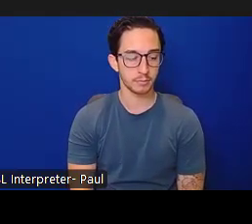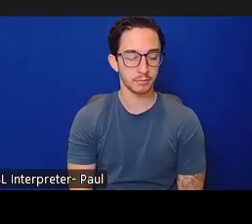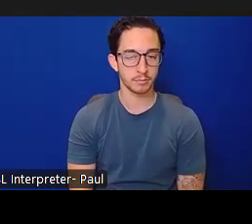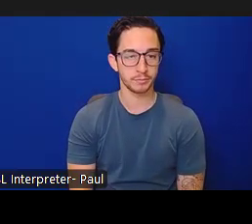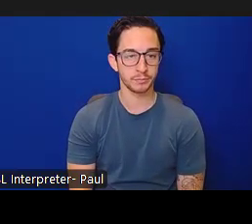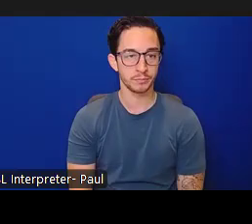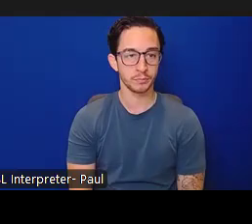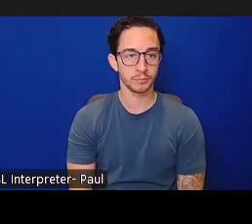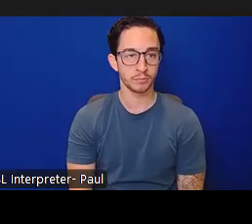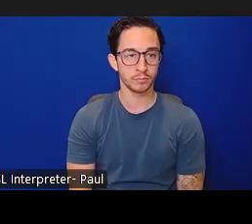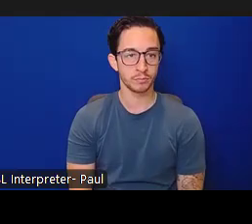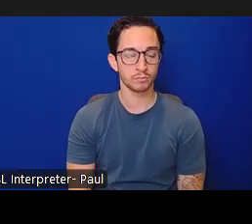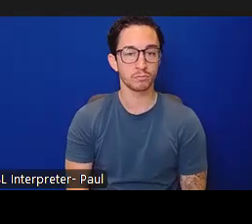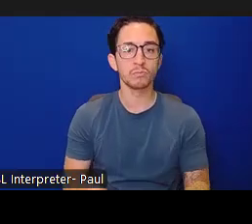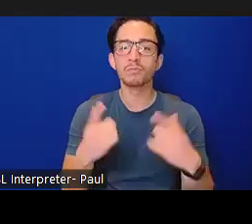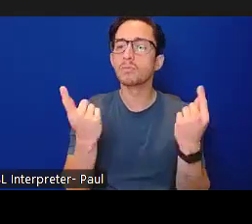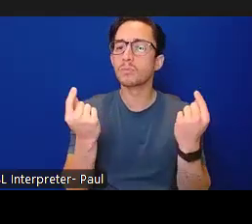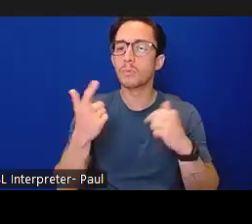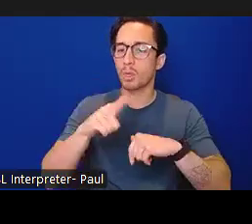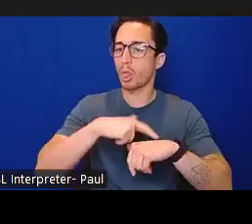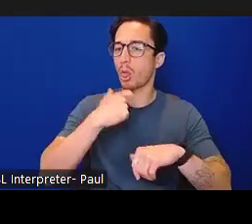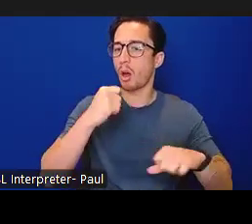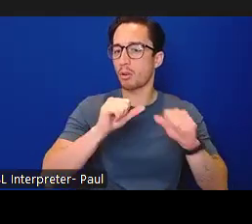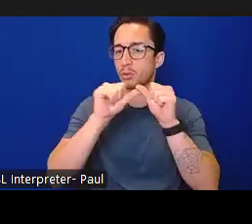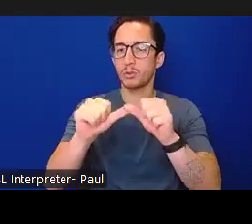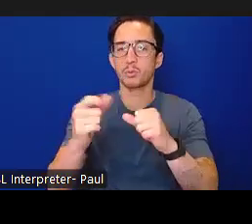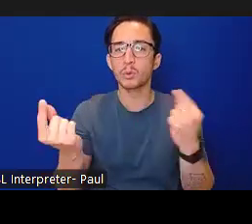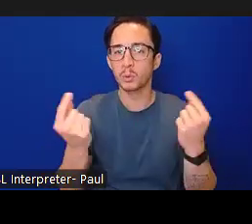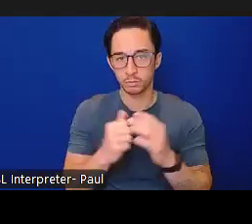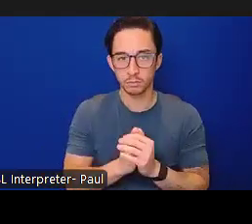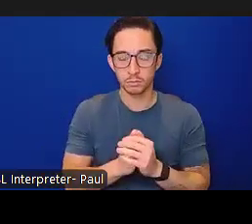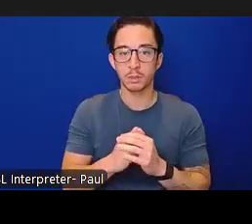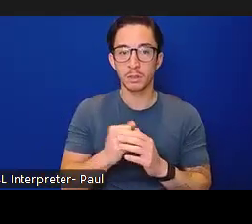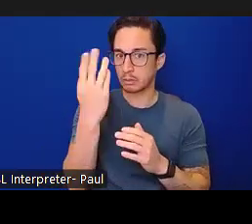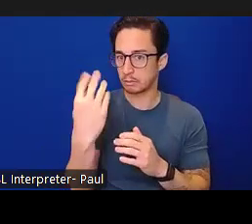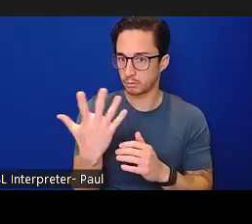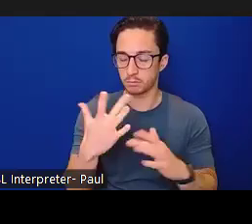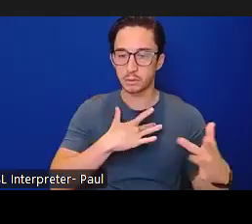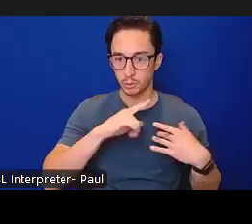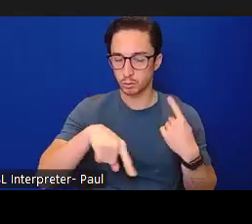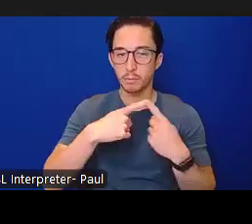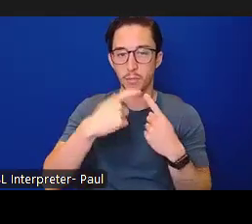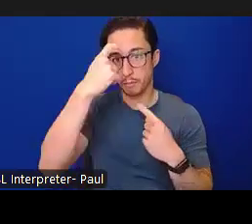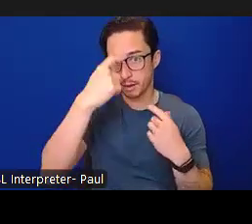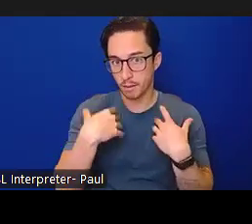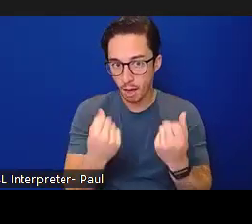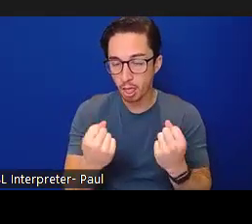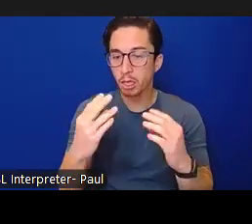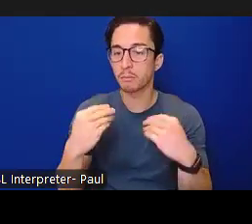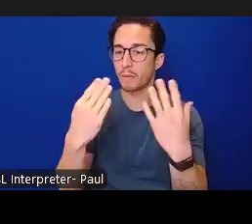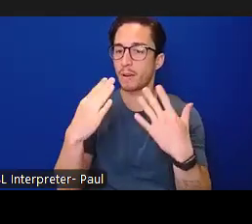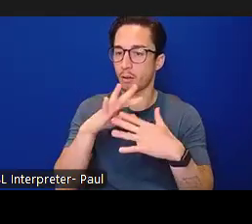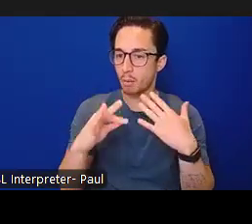What would you do long term? Express concern about their mental health and provide options. Seek